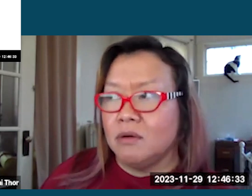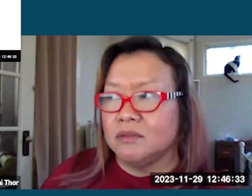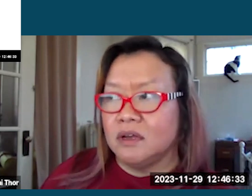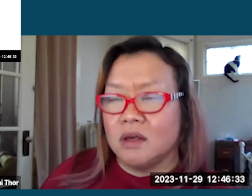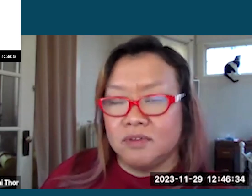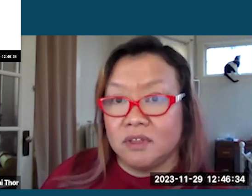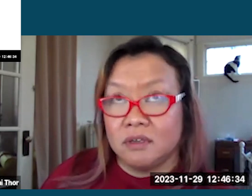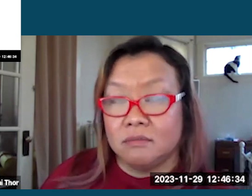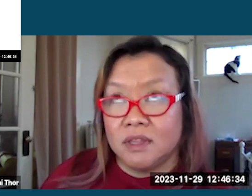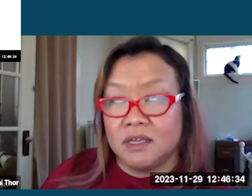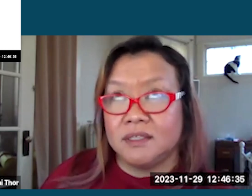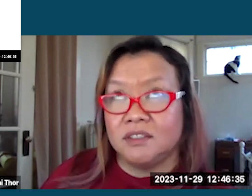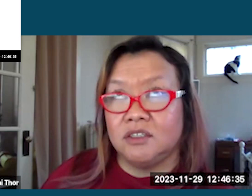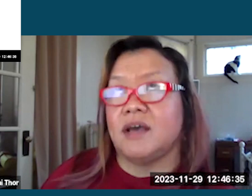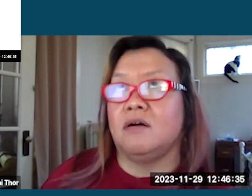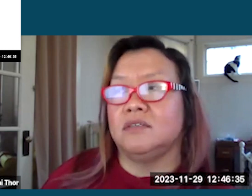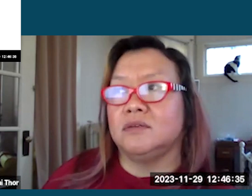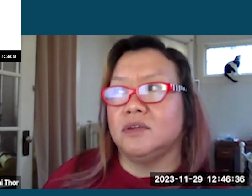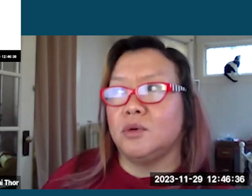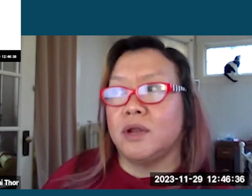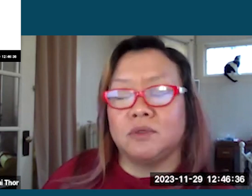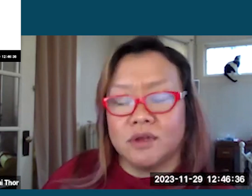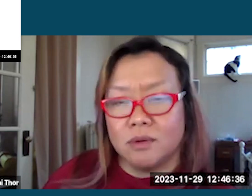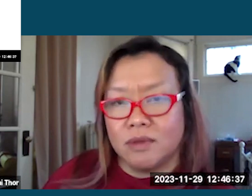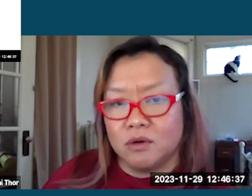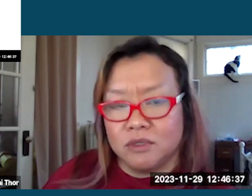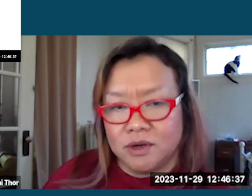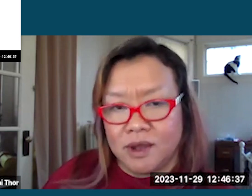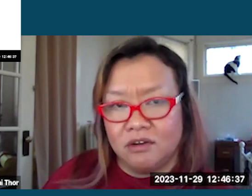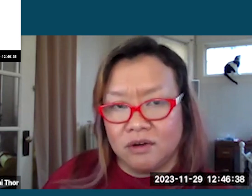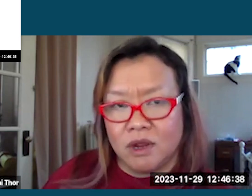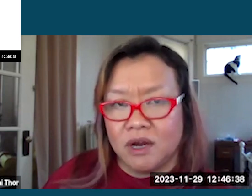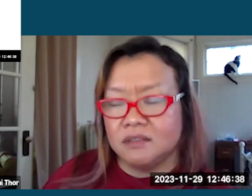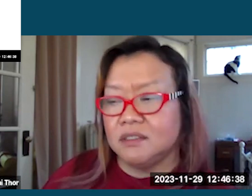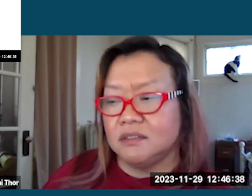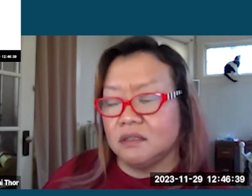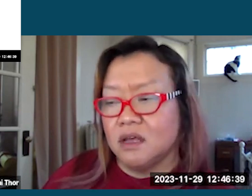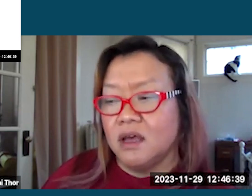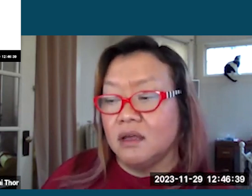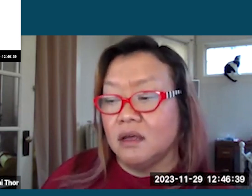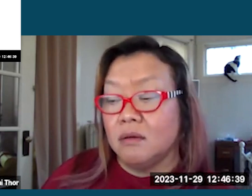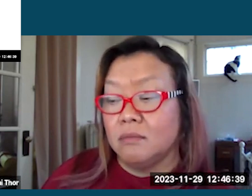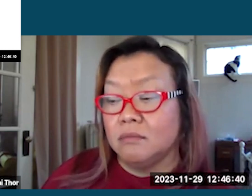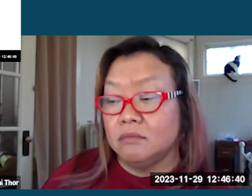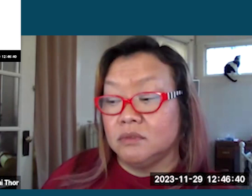thinking about a couple of the things that stood out, when I was working with my OBGYN during my pregnancies, and